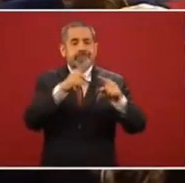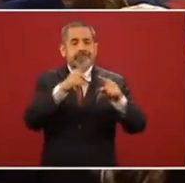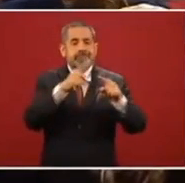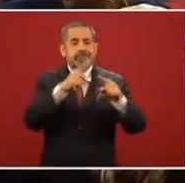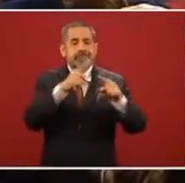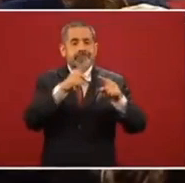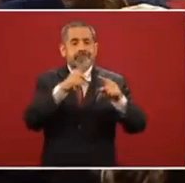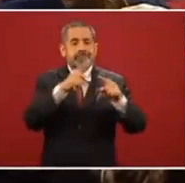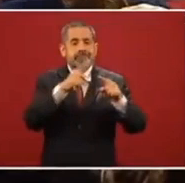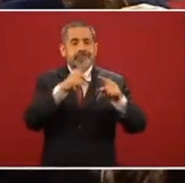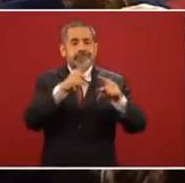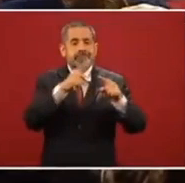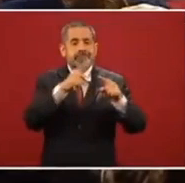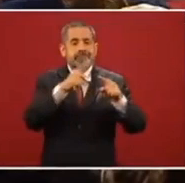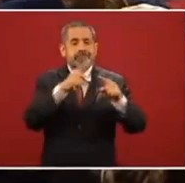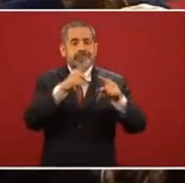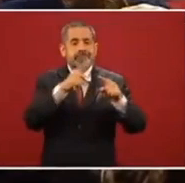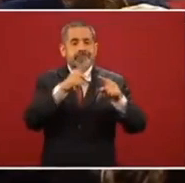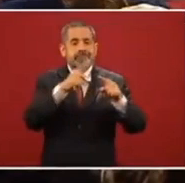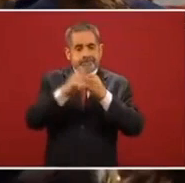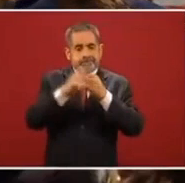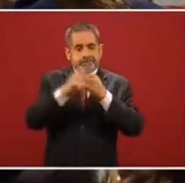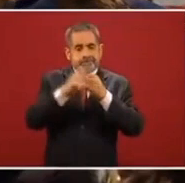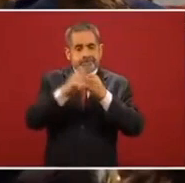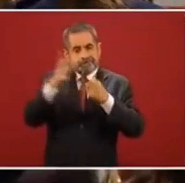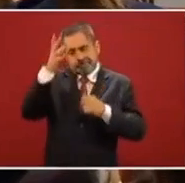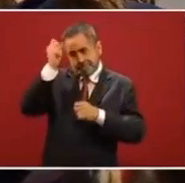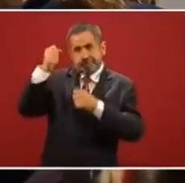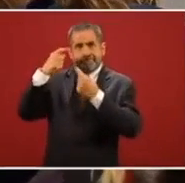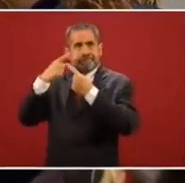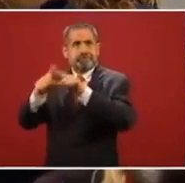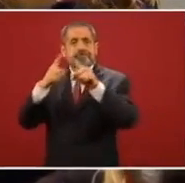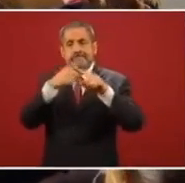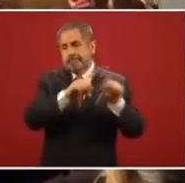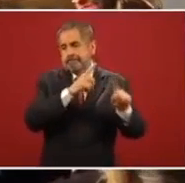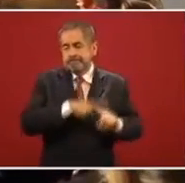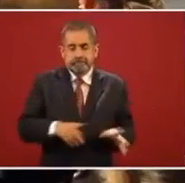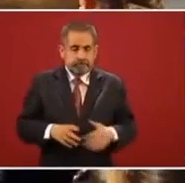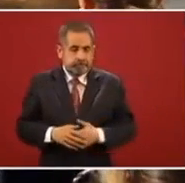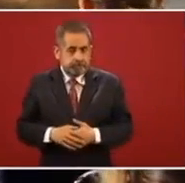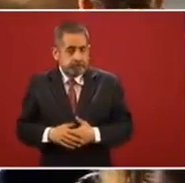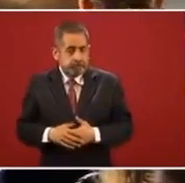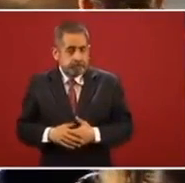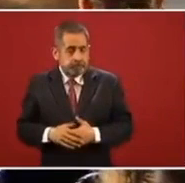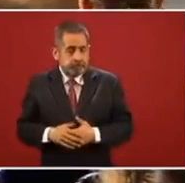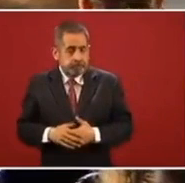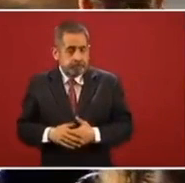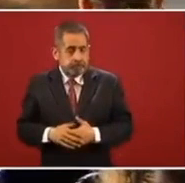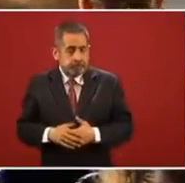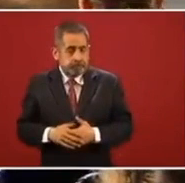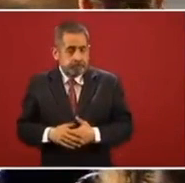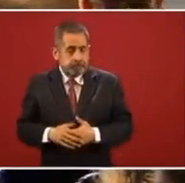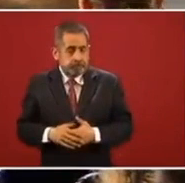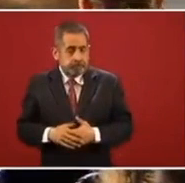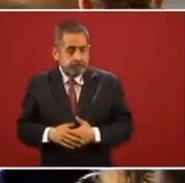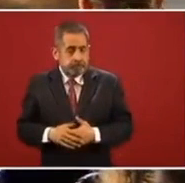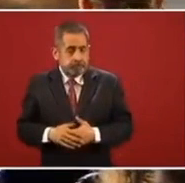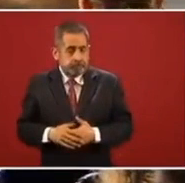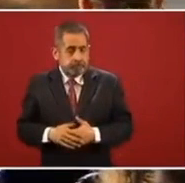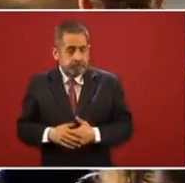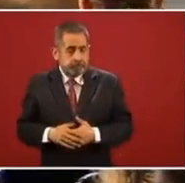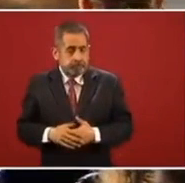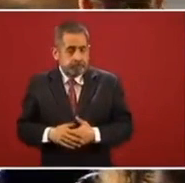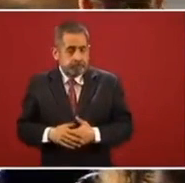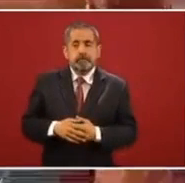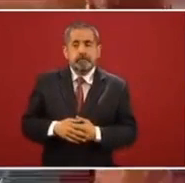del in different parts of the world. mundo. En algunos casos tiene And in some cases,